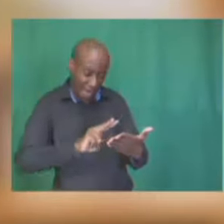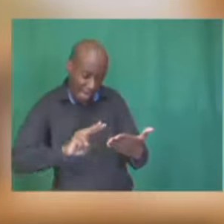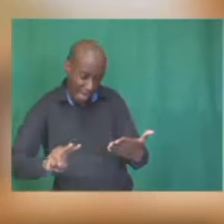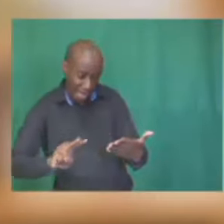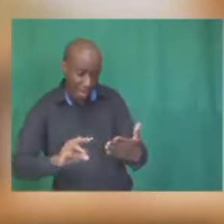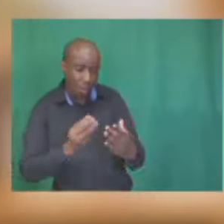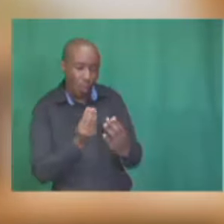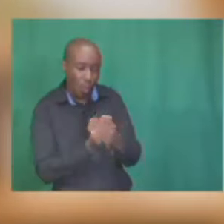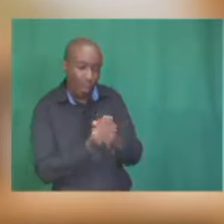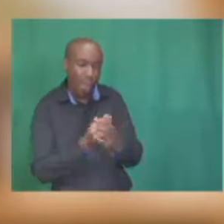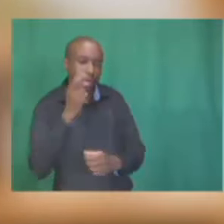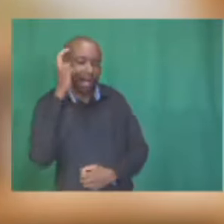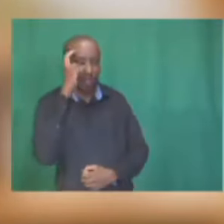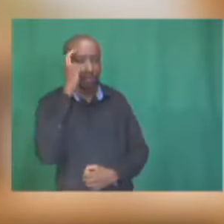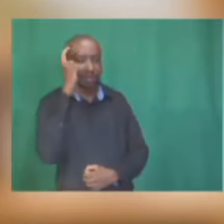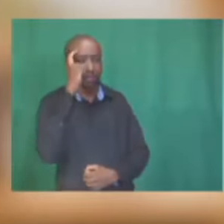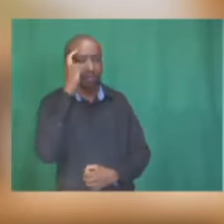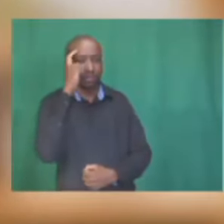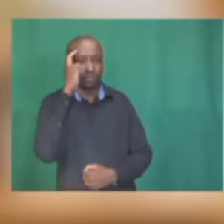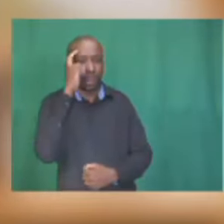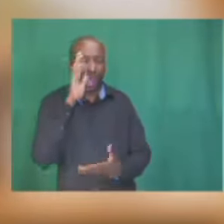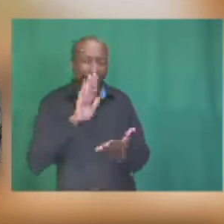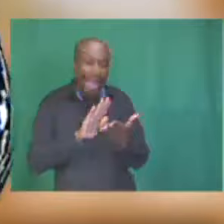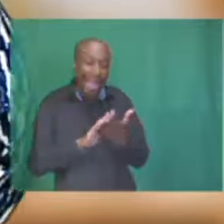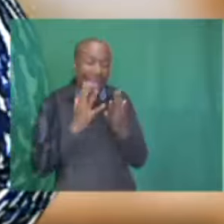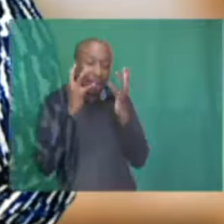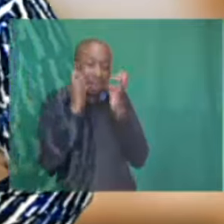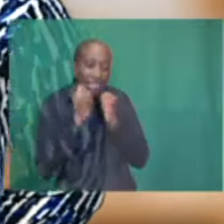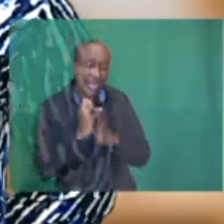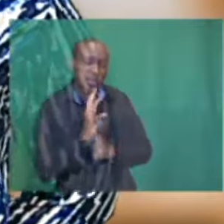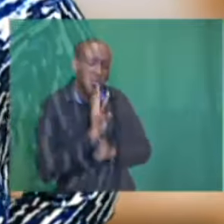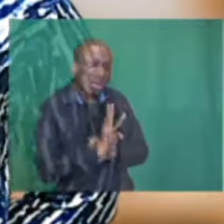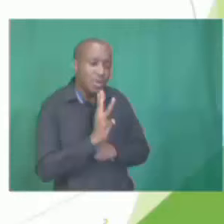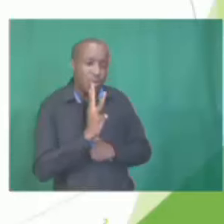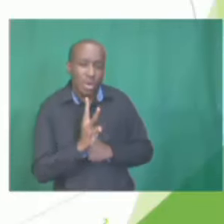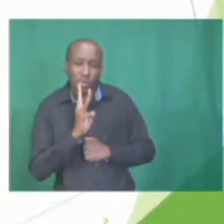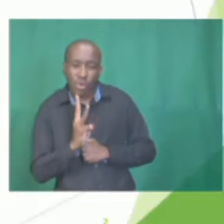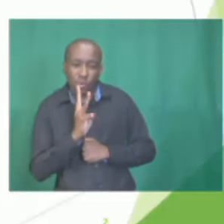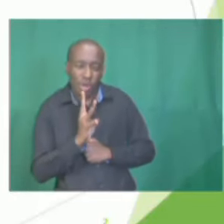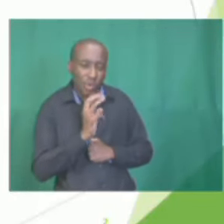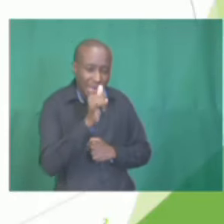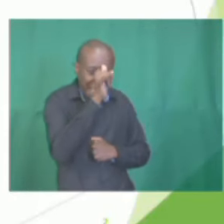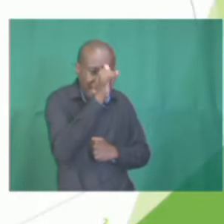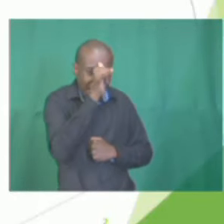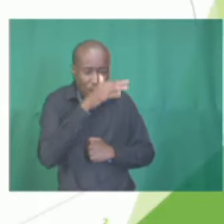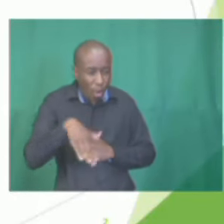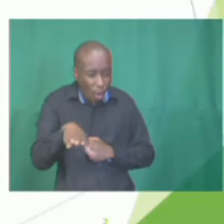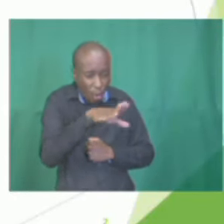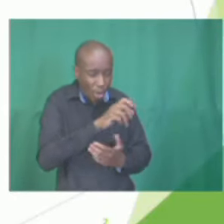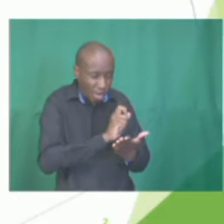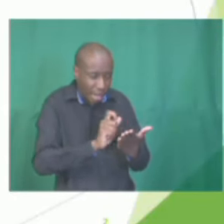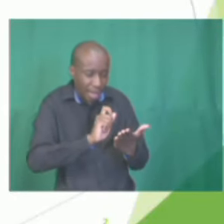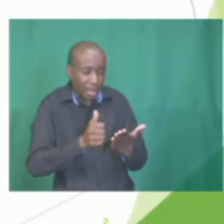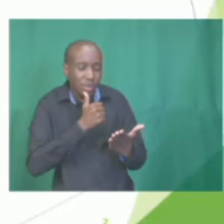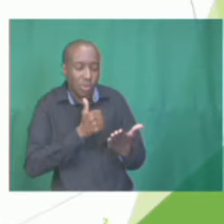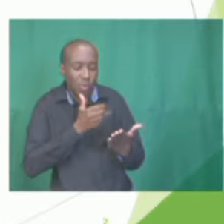with understanding and as well as appreciate the vocabulary and the techniques that the writer has used in his or